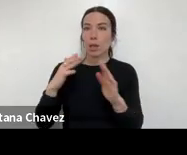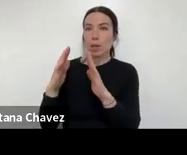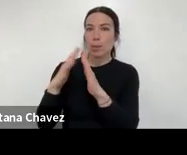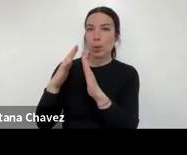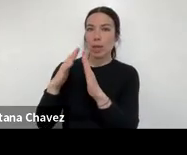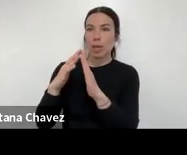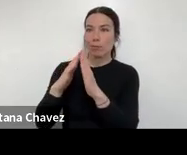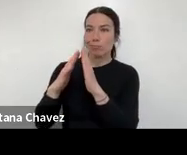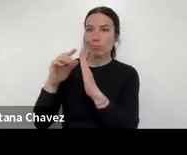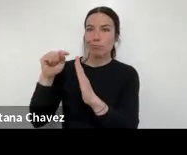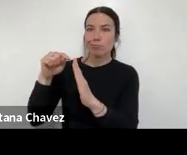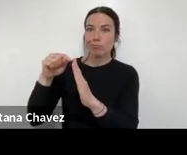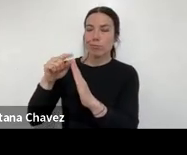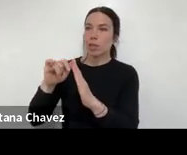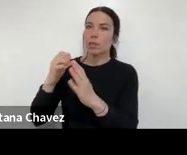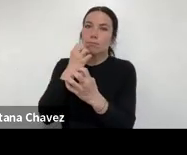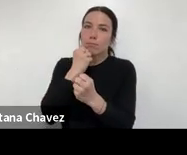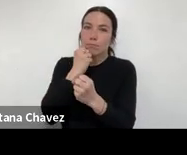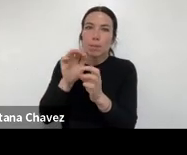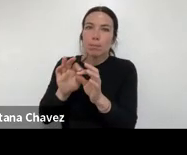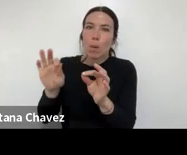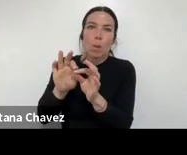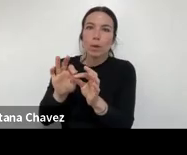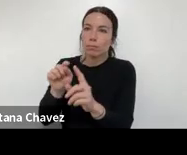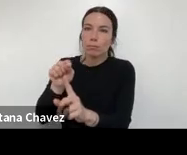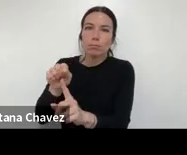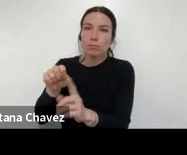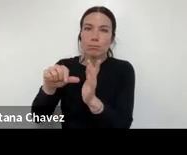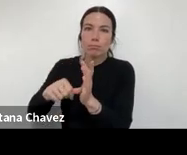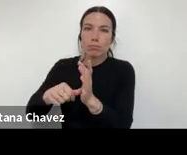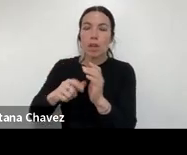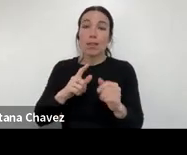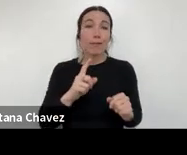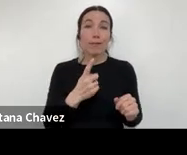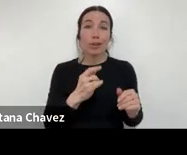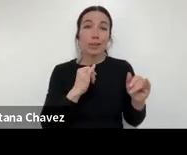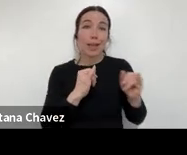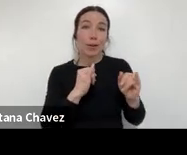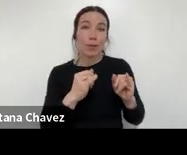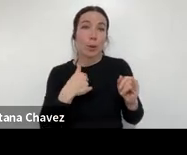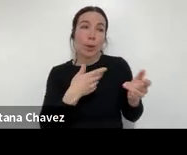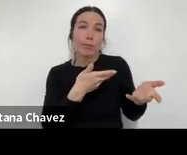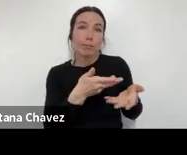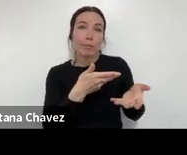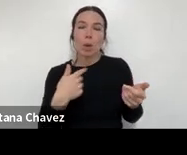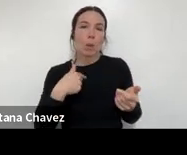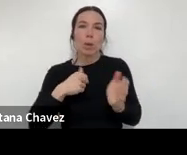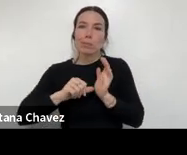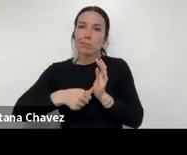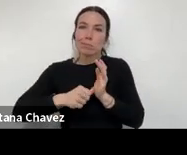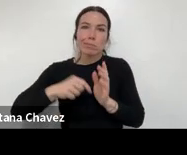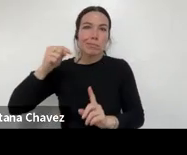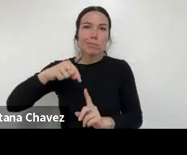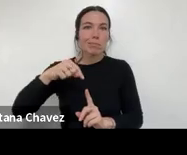insist on right from the very first interview. As both Joe and Guaymas said, when you come